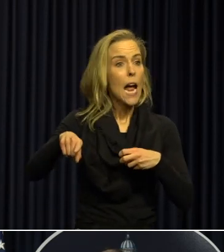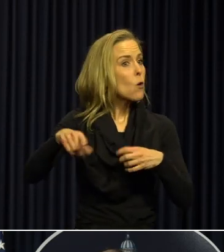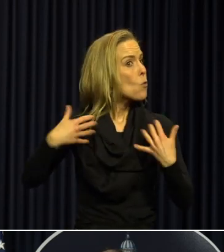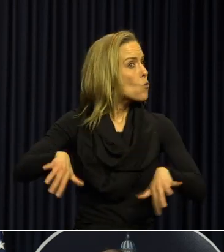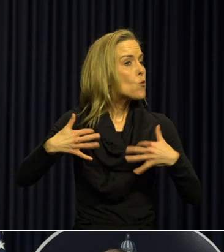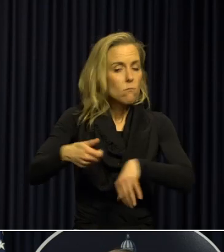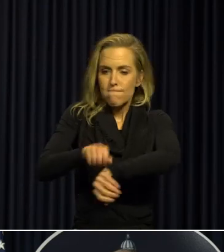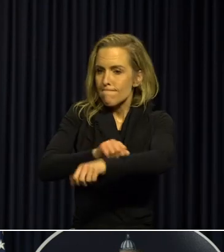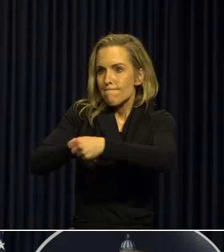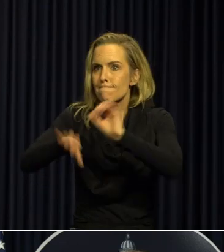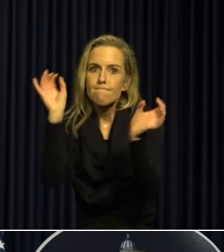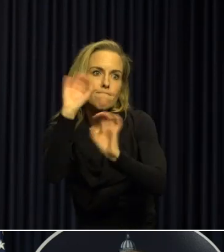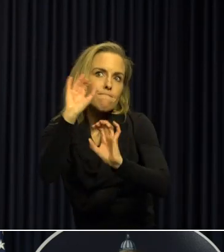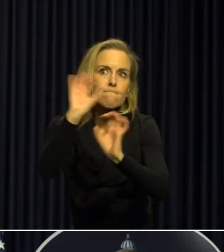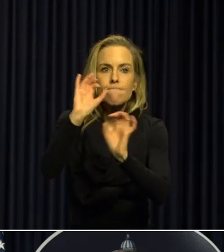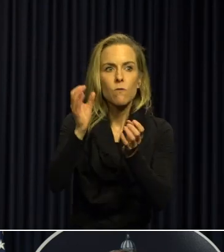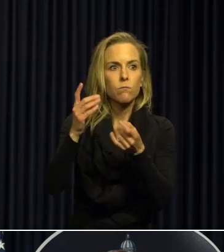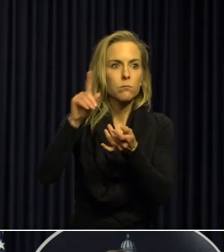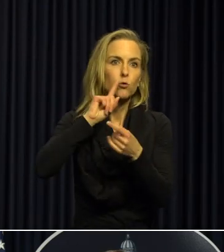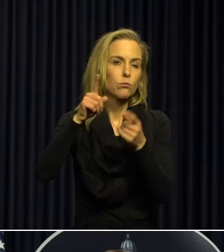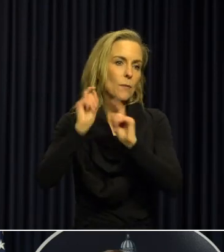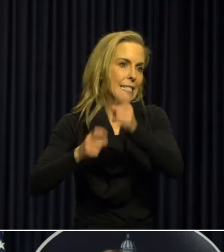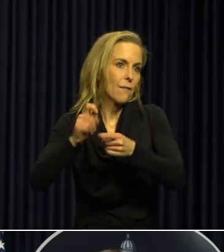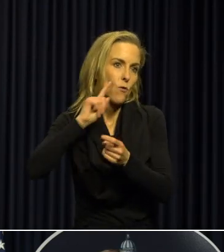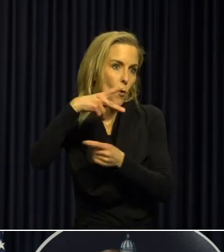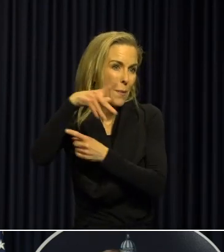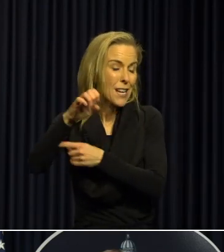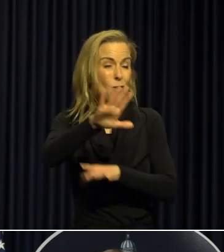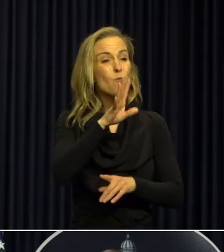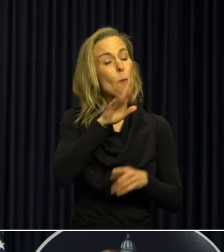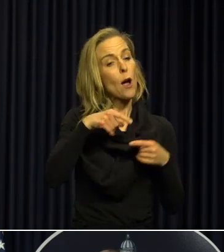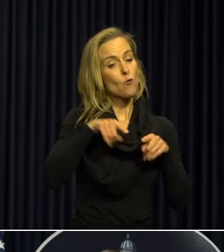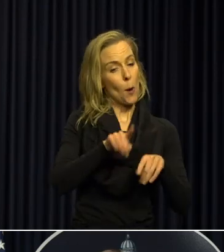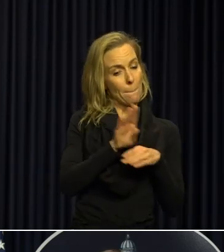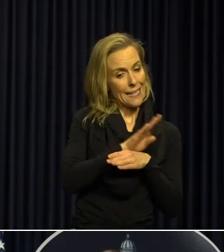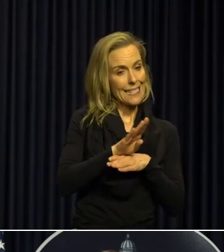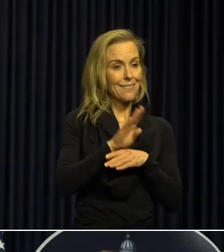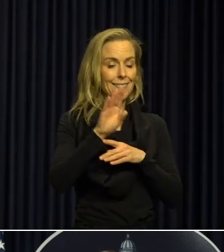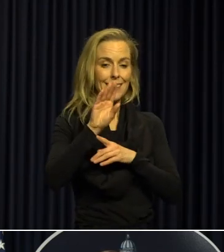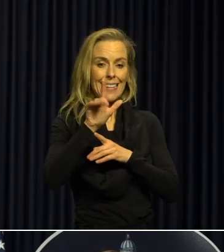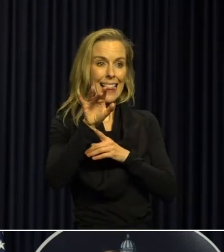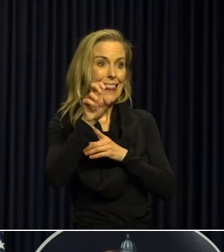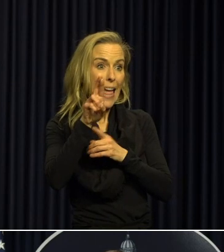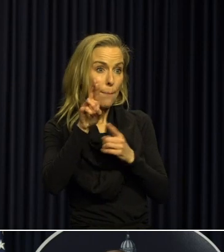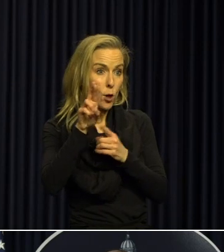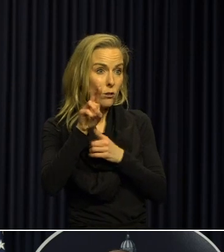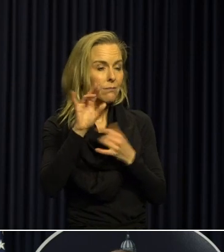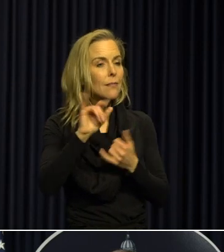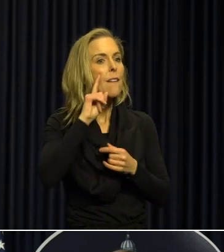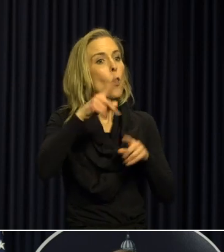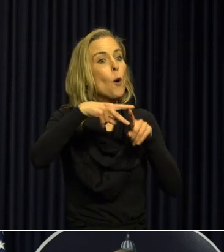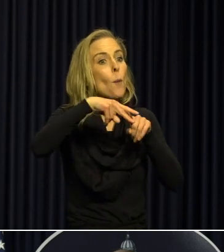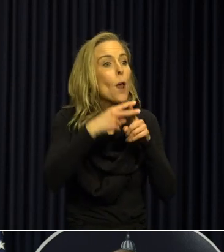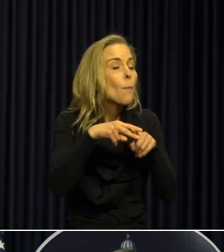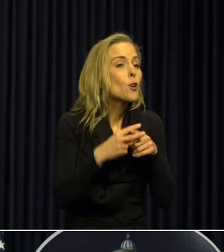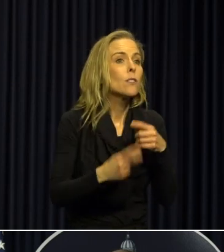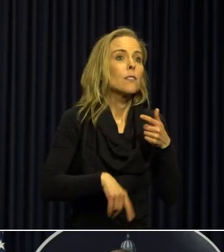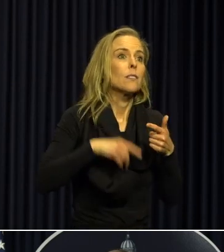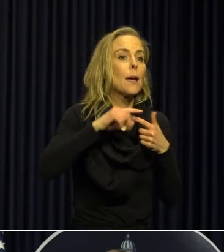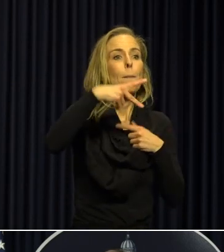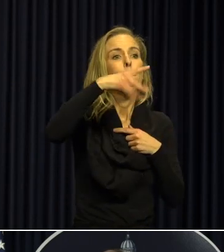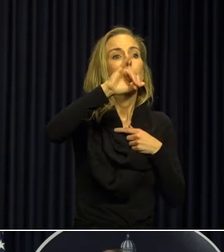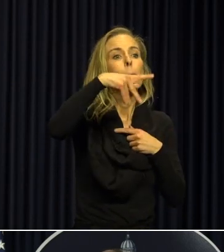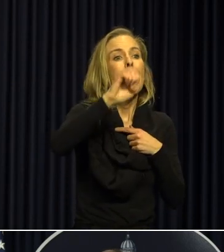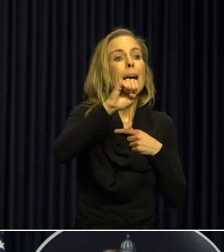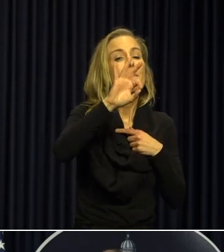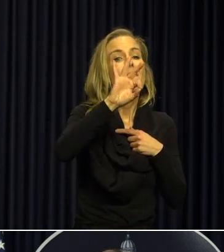this. Sometimes people talk about business and labor. At the same time, labor, our plumbers and pipe fitters down in